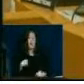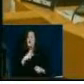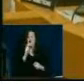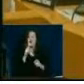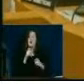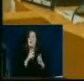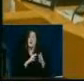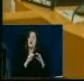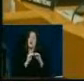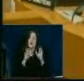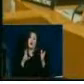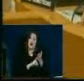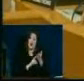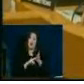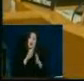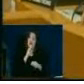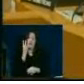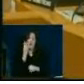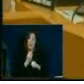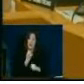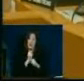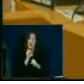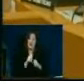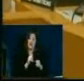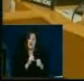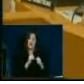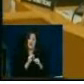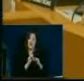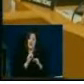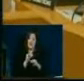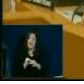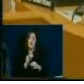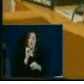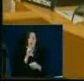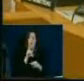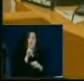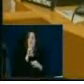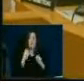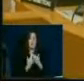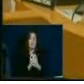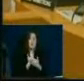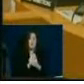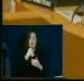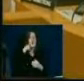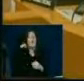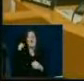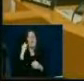4 years can be extended, or can it only be renewed? Or can we have a